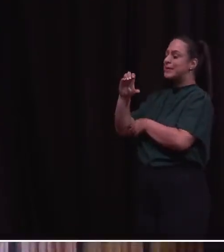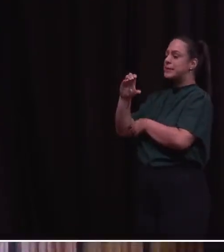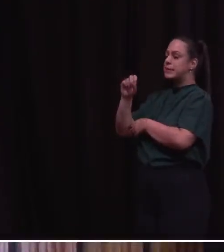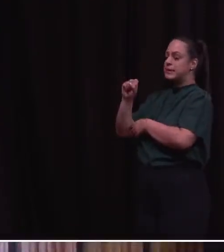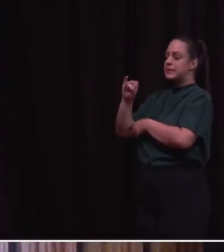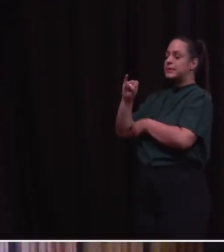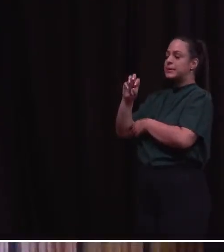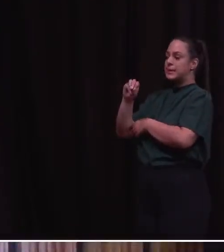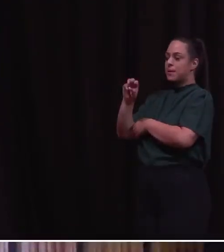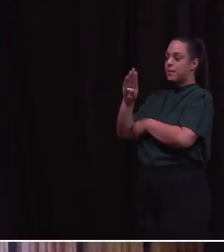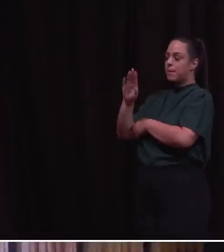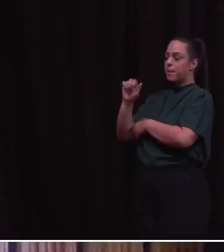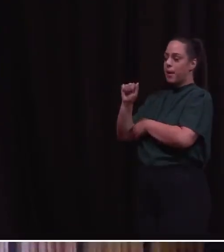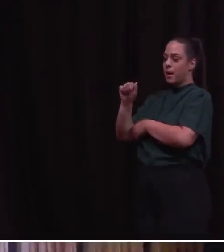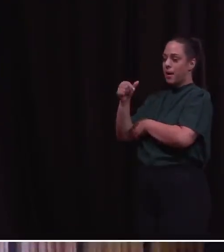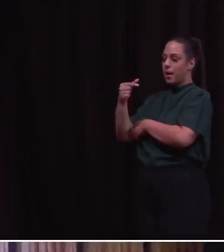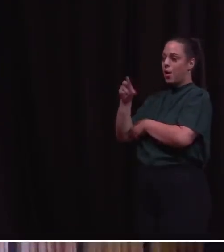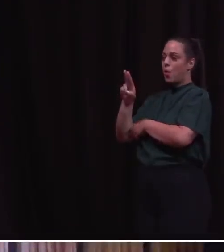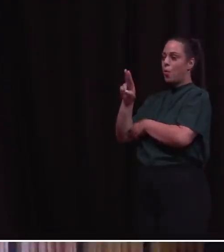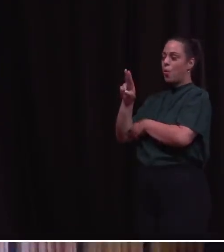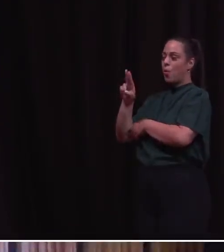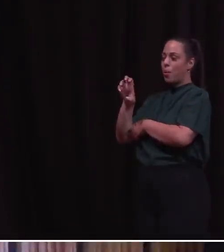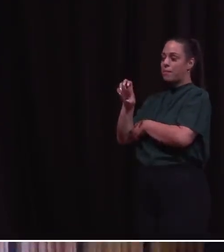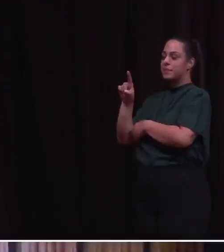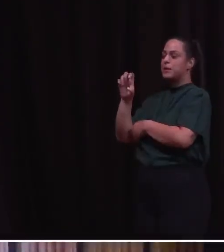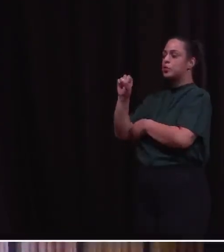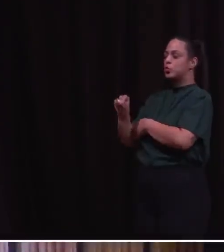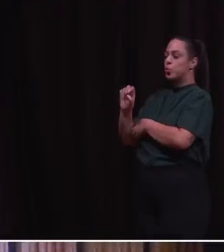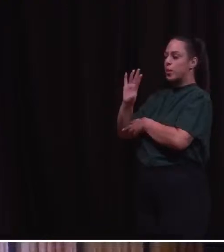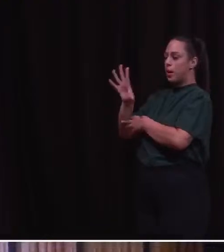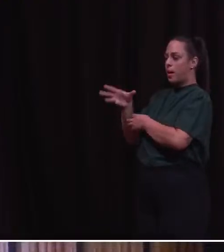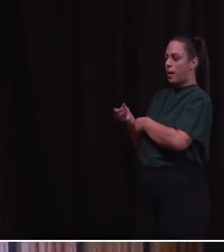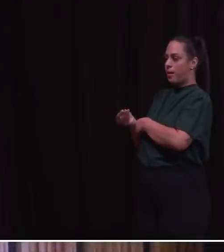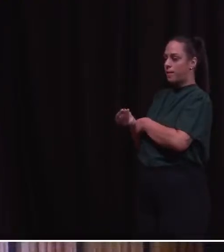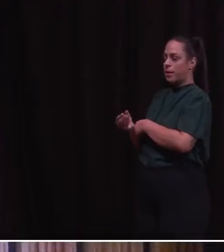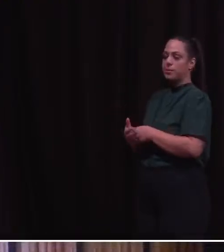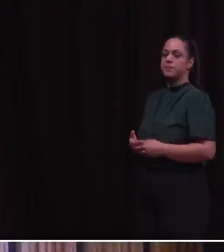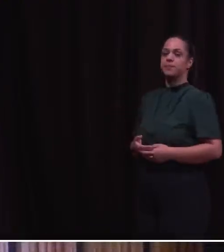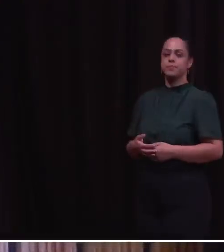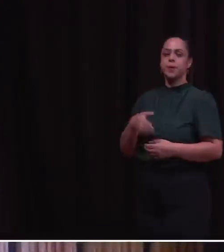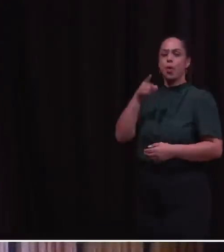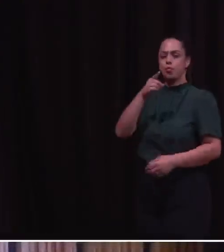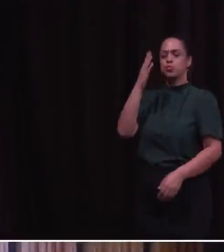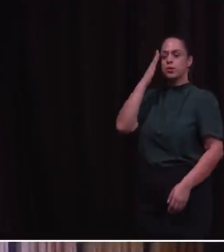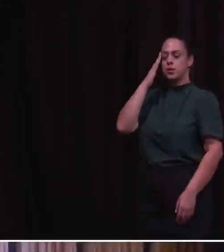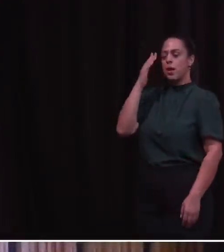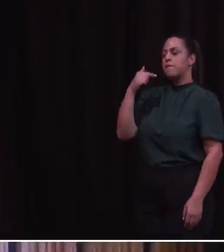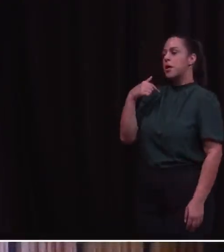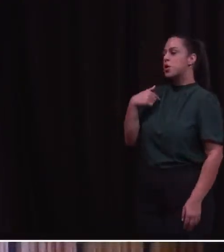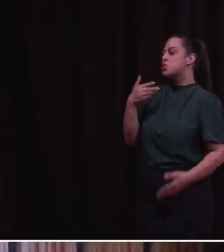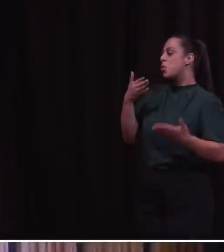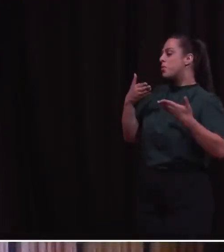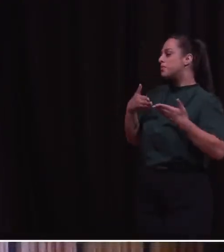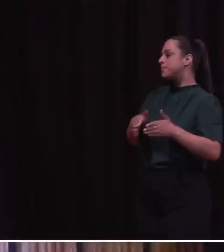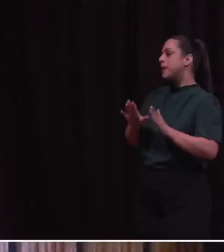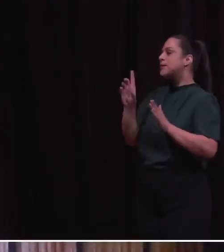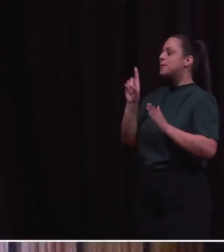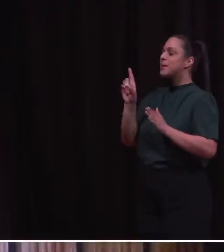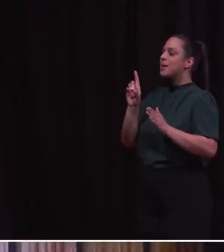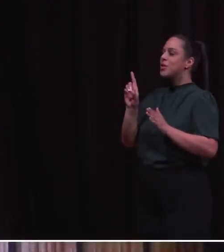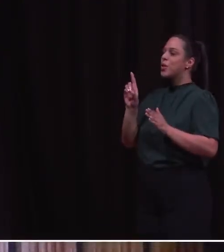in Southern Africa. And you know, I'm from West Africa. Those things